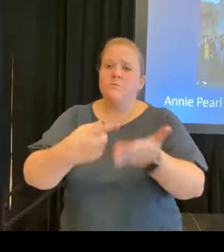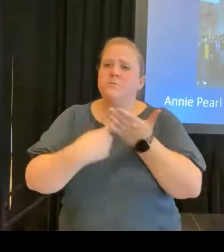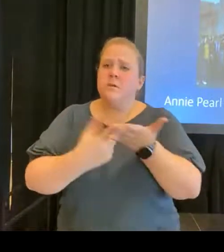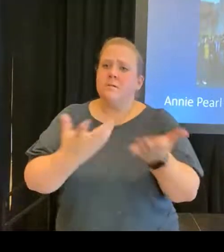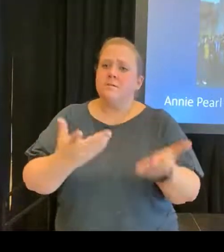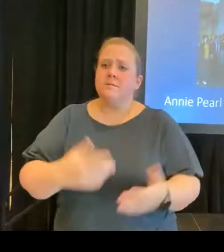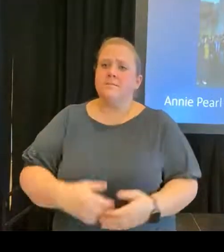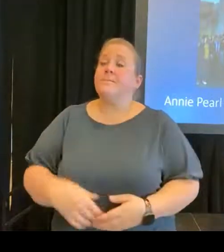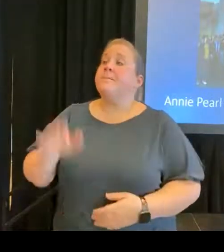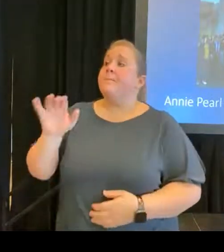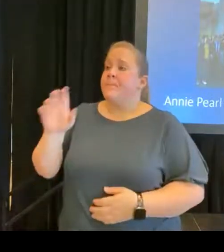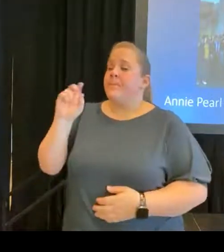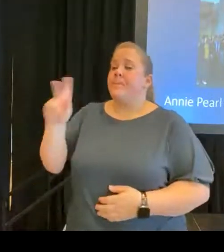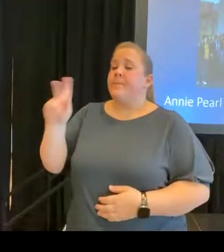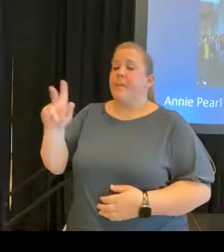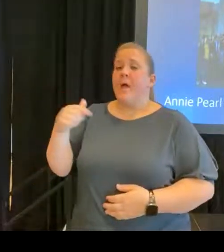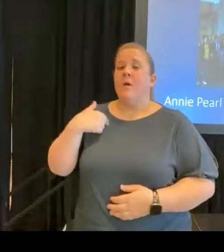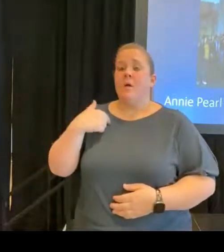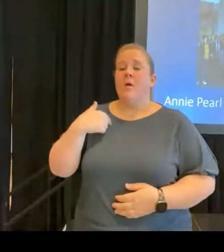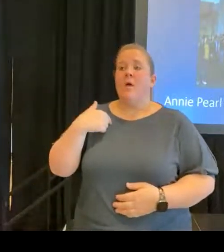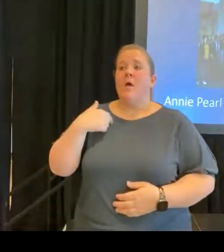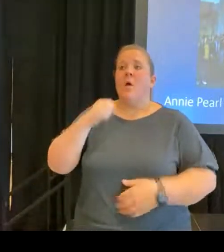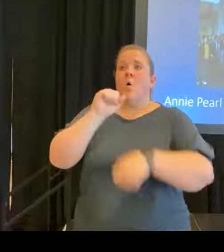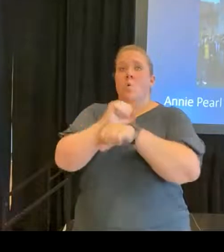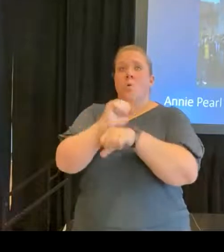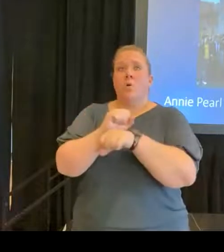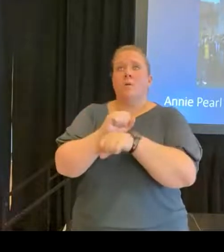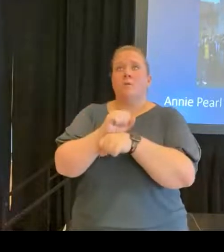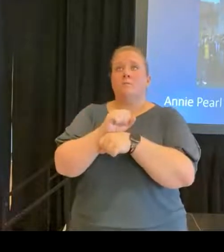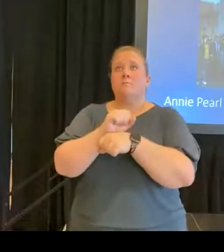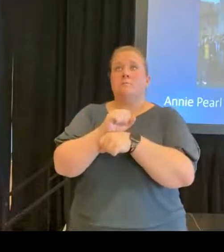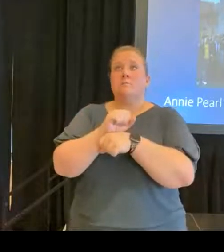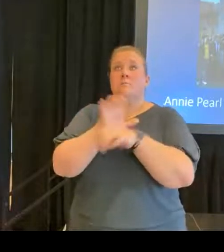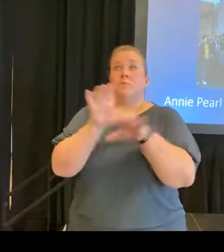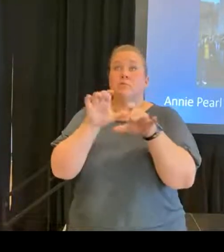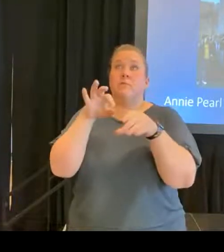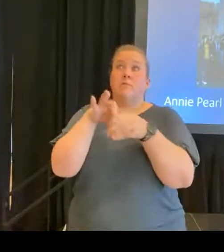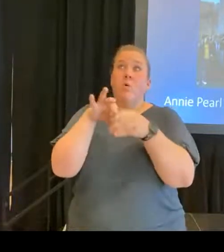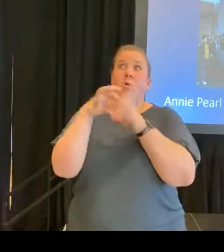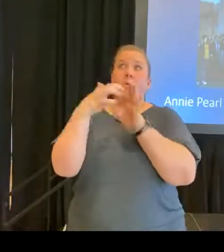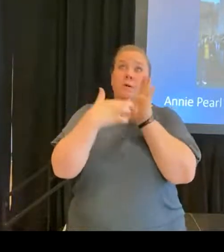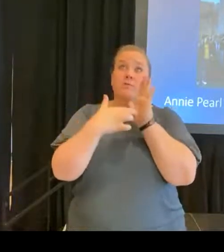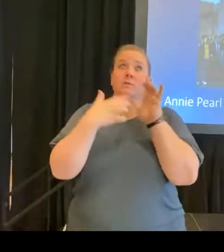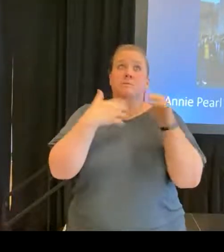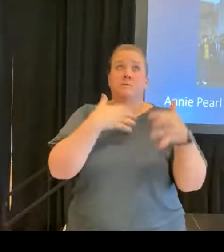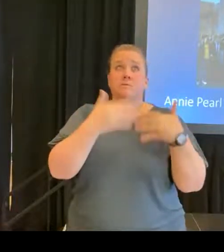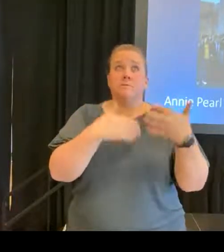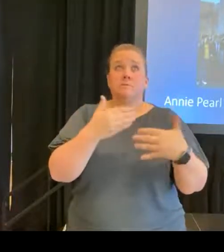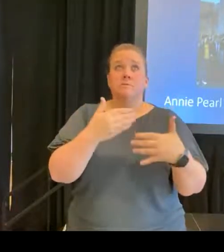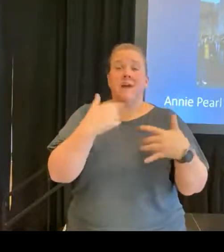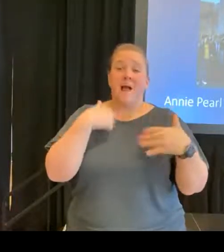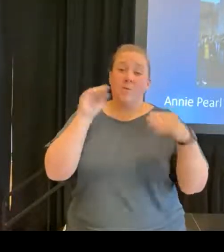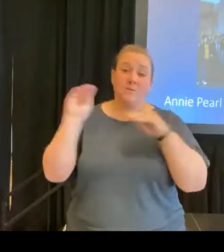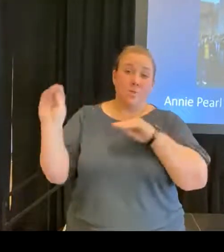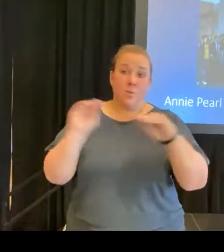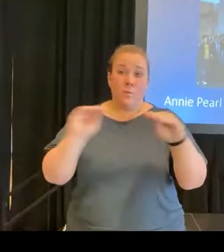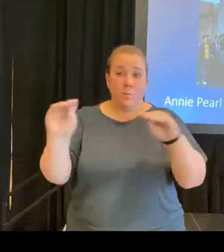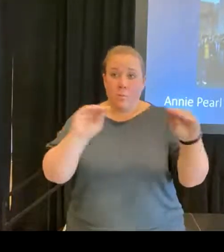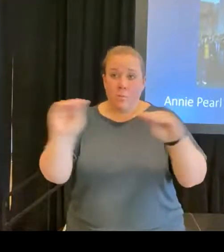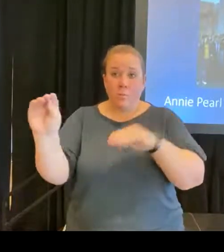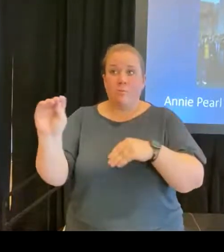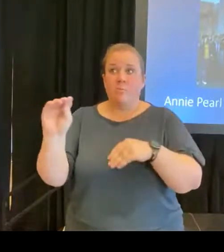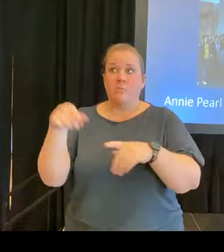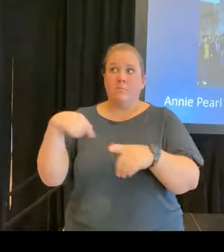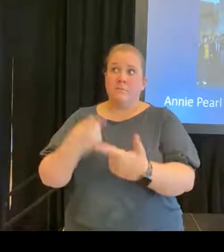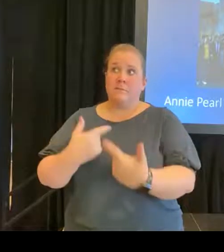Well, I was working on voter registration until I was, because I was moving around until I was about 20.